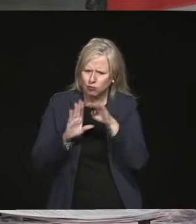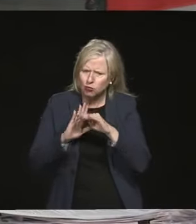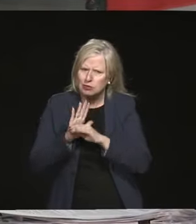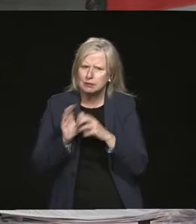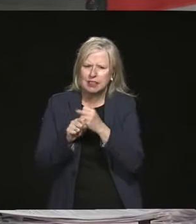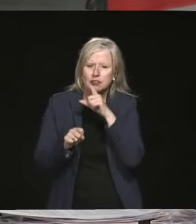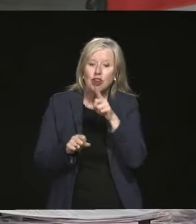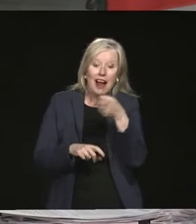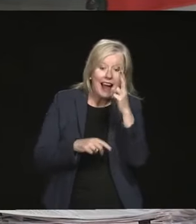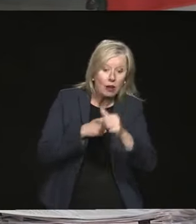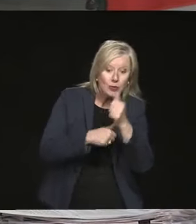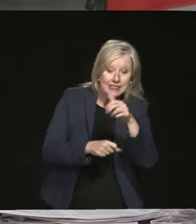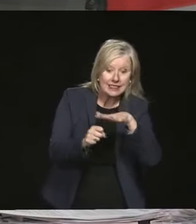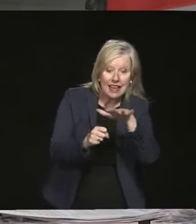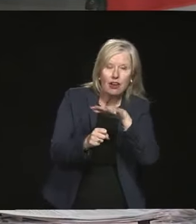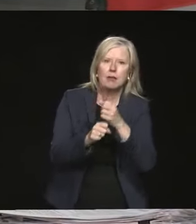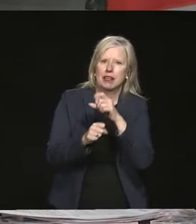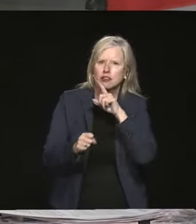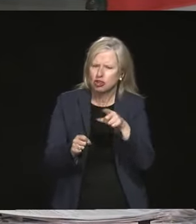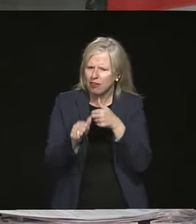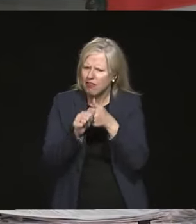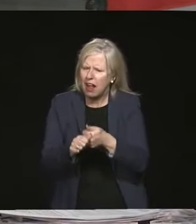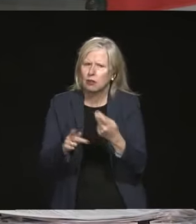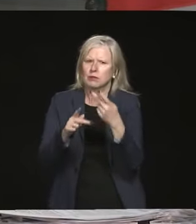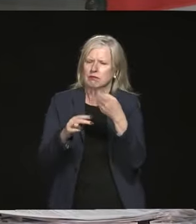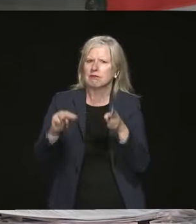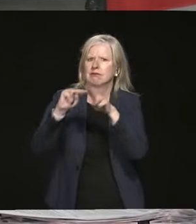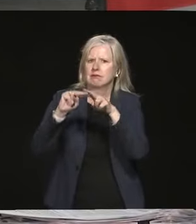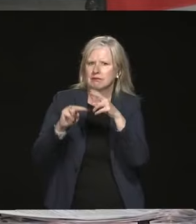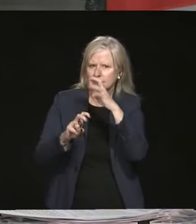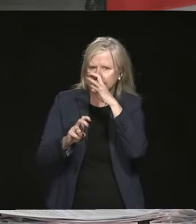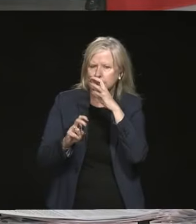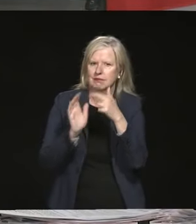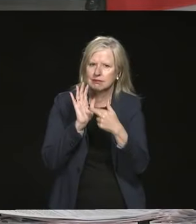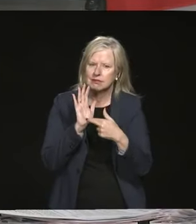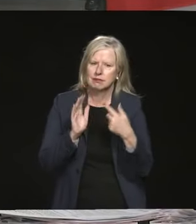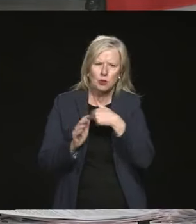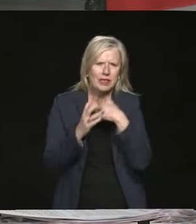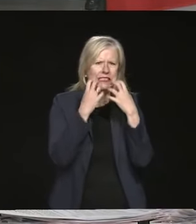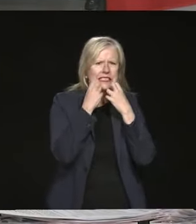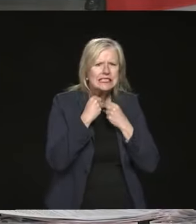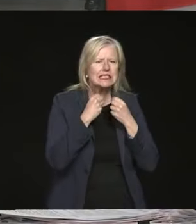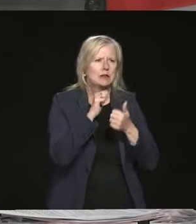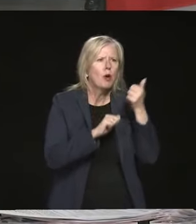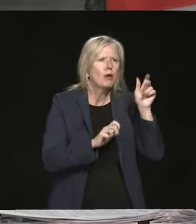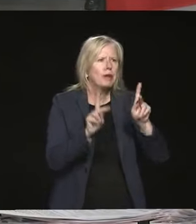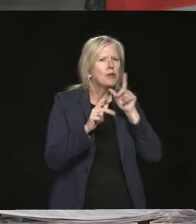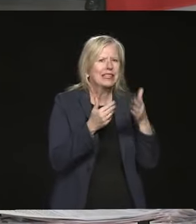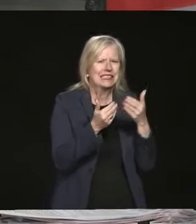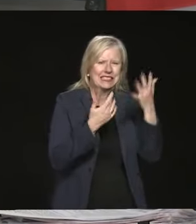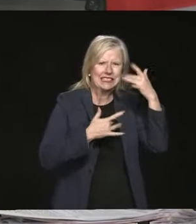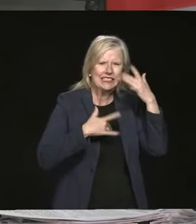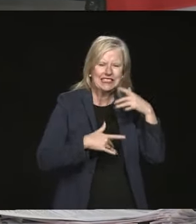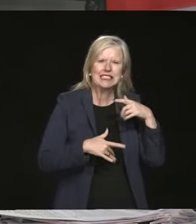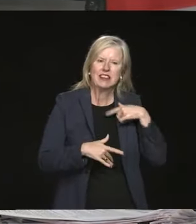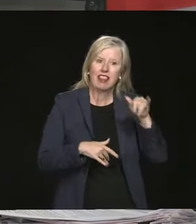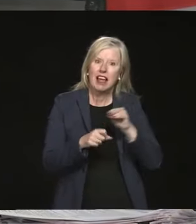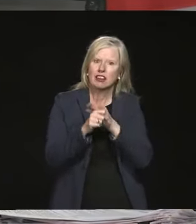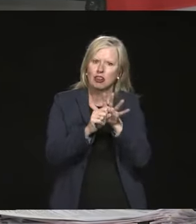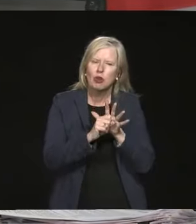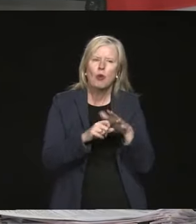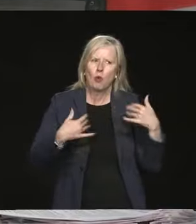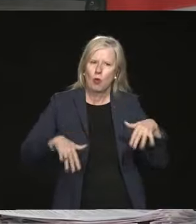society is in how it cares for its most vulnerable, this pandemic has revealed the chink in our armor. Long-term care